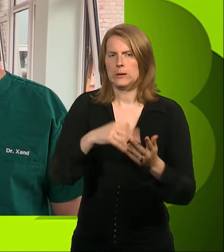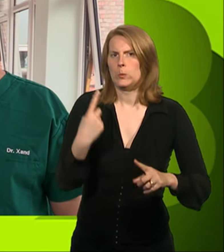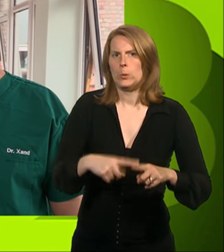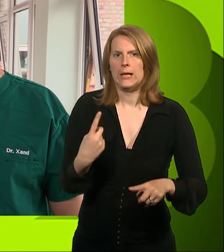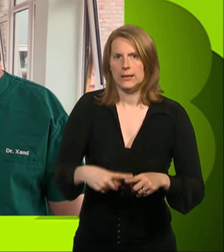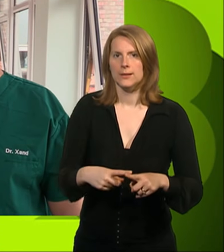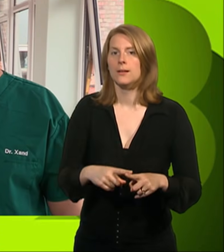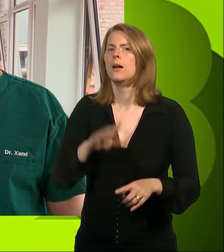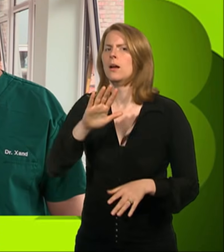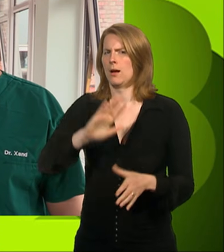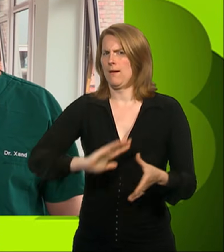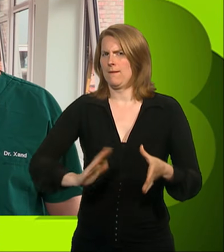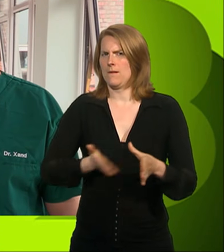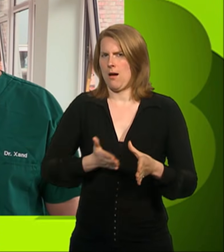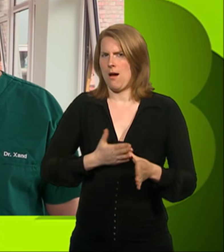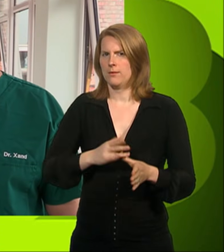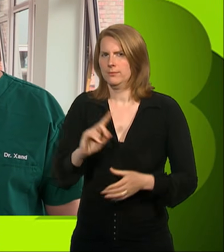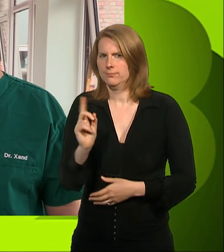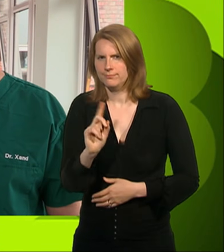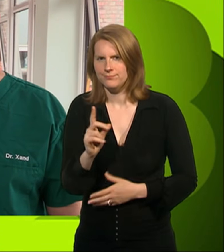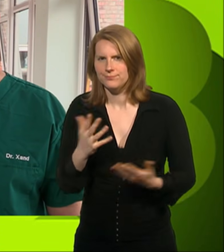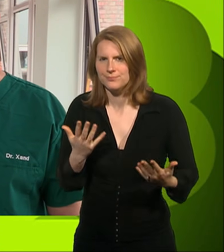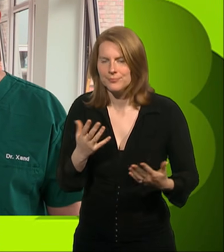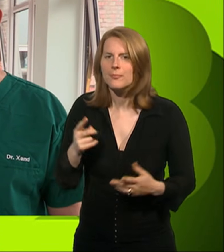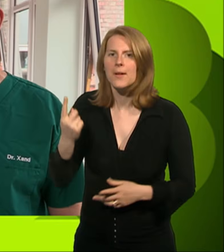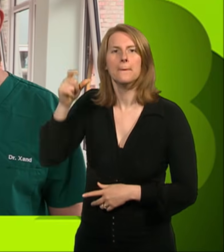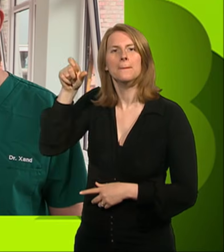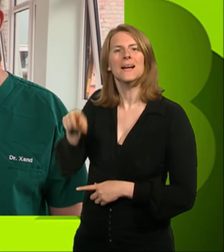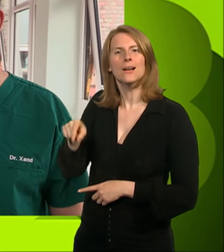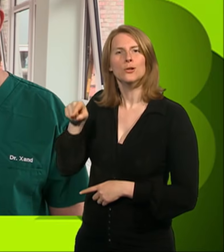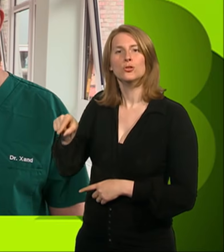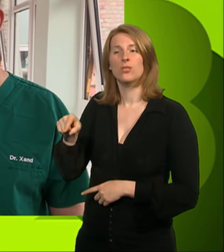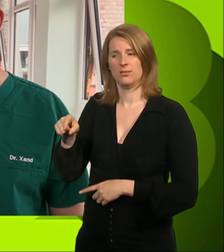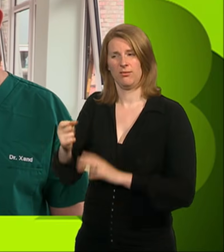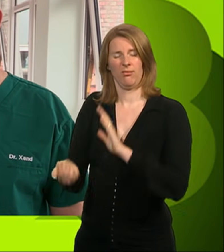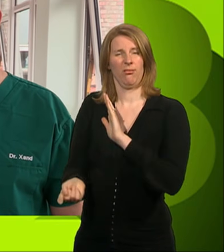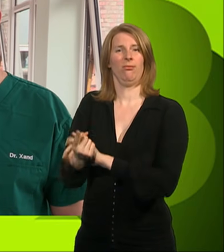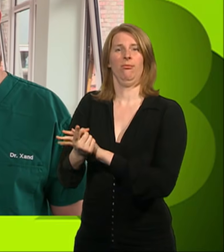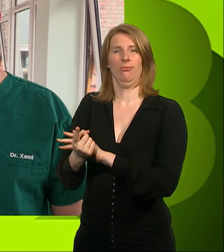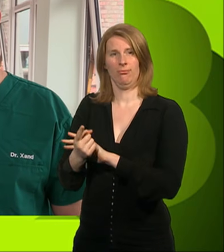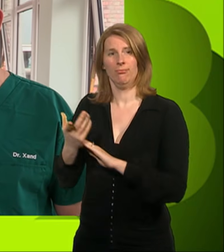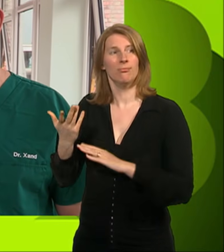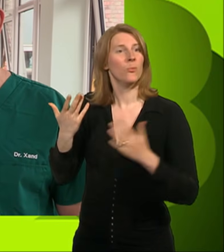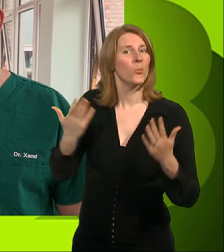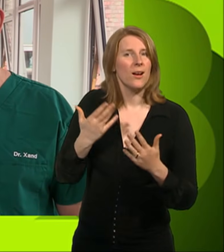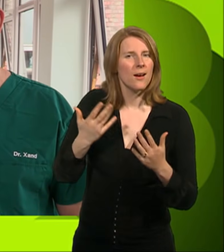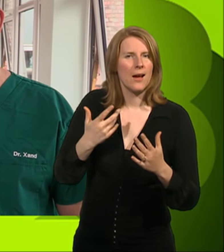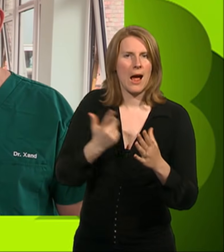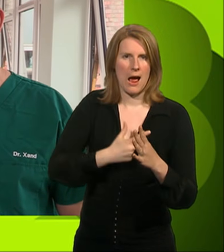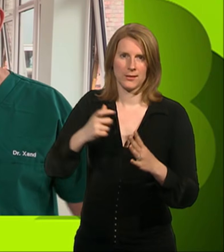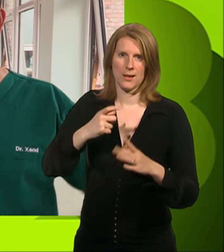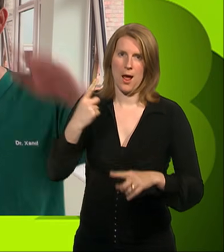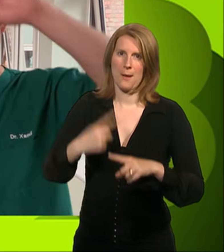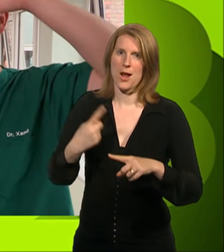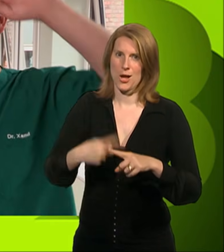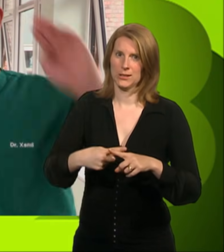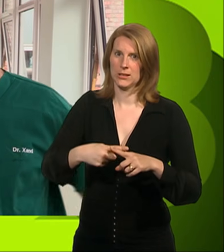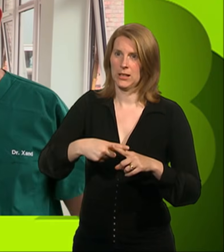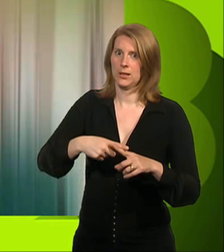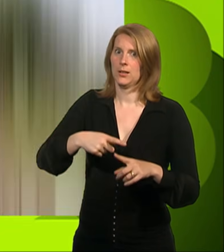started off as a normal day for our first patient has ended up with a trip to accident and emergency. luckily, they've come to the right